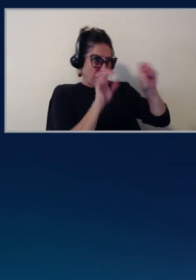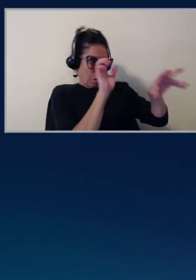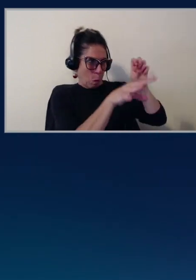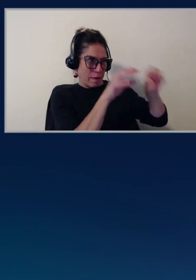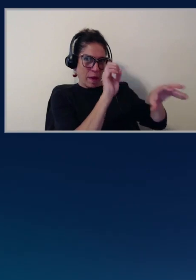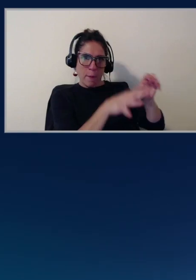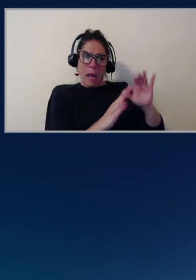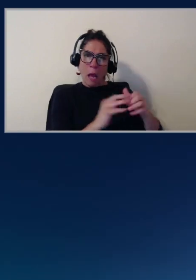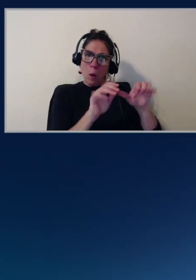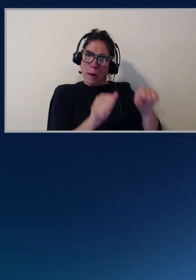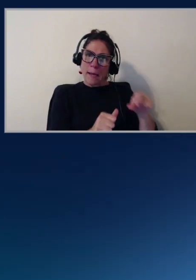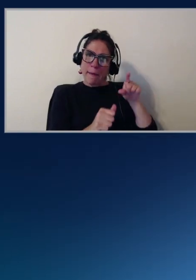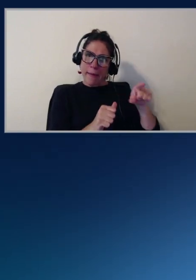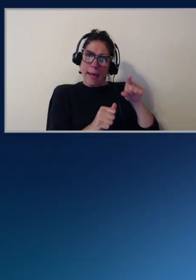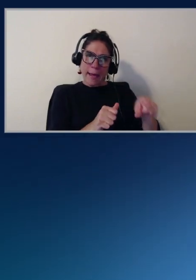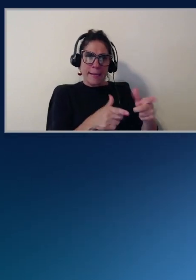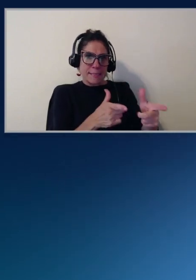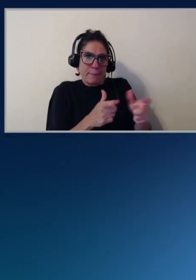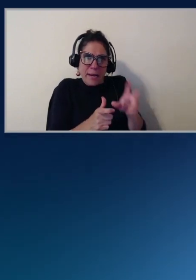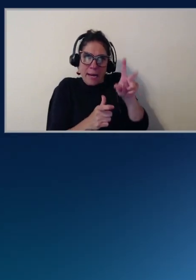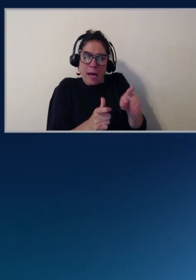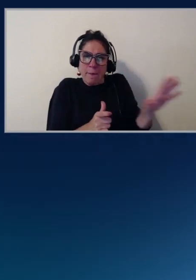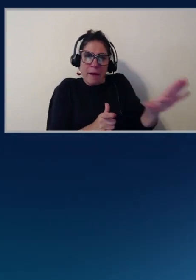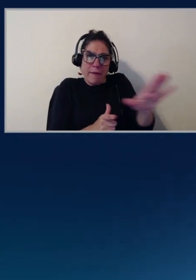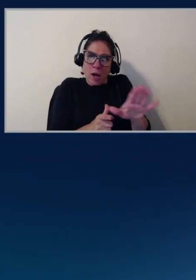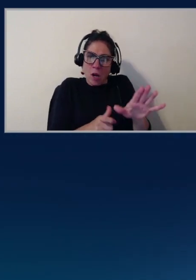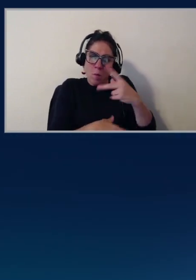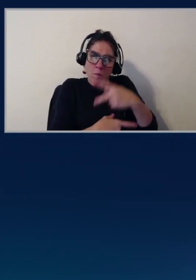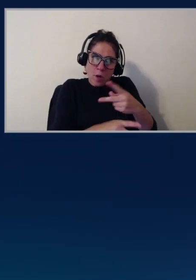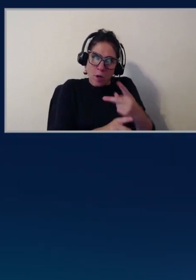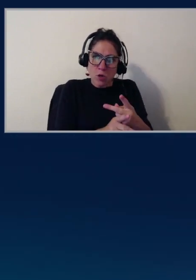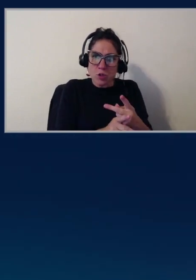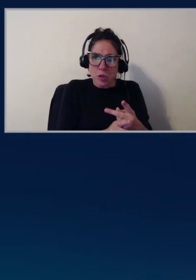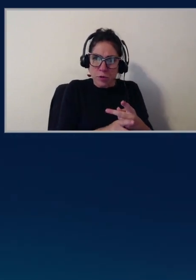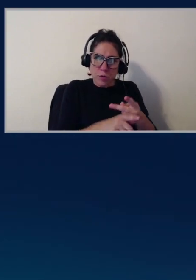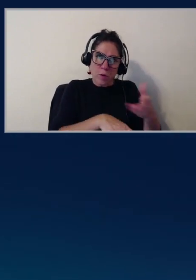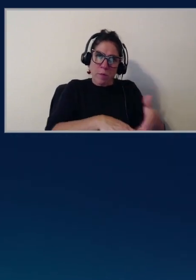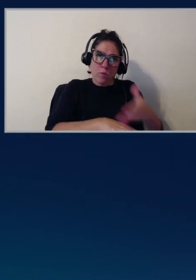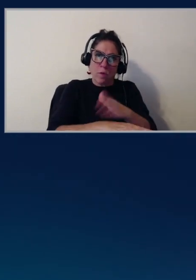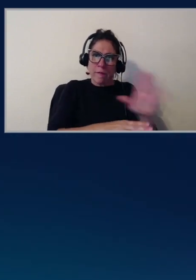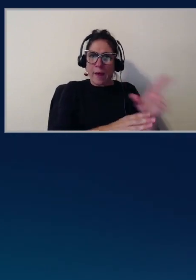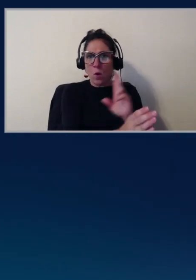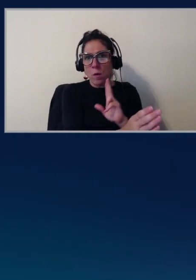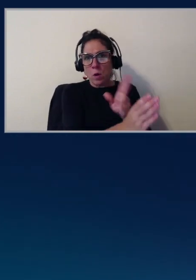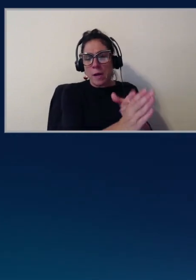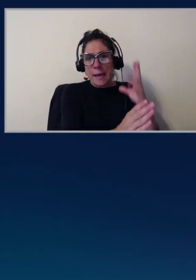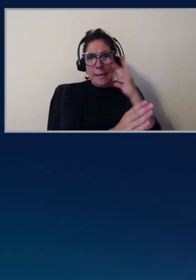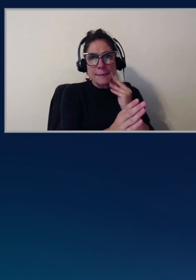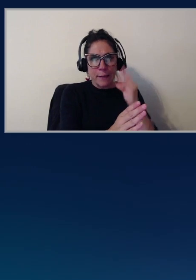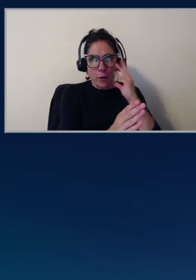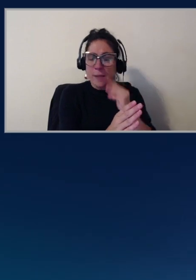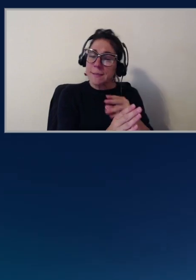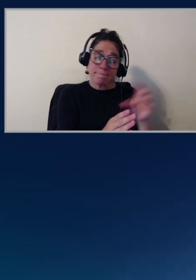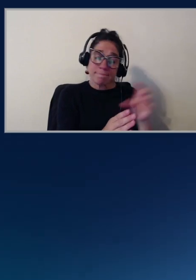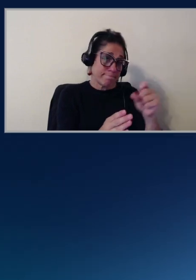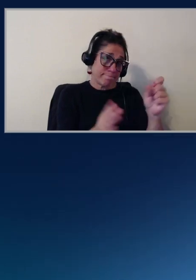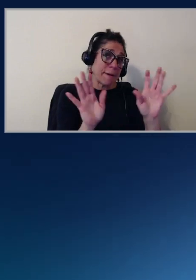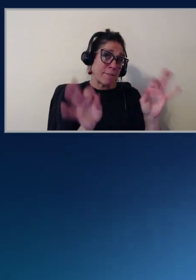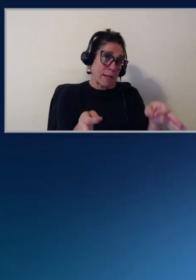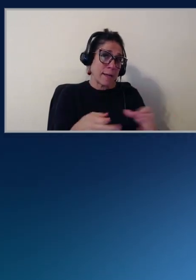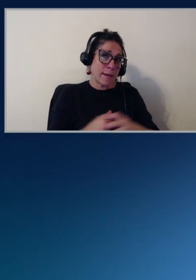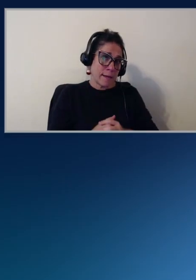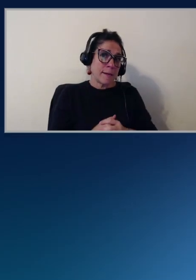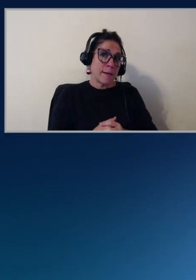this accelerate their their productivity, improve their onboarding experience? Like yes, absolutely it can.